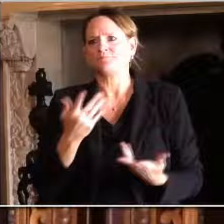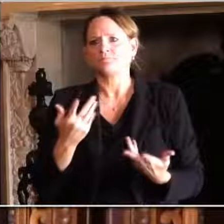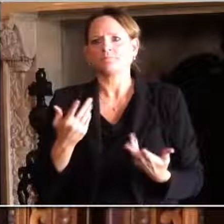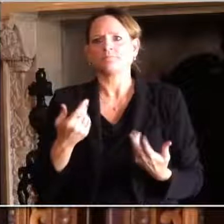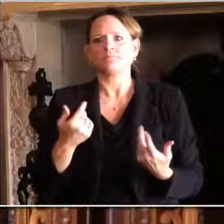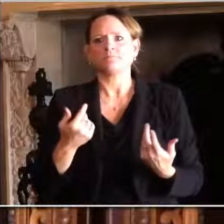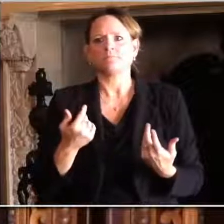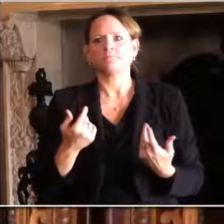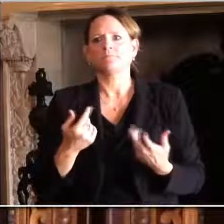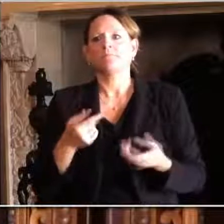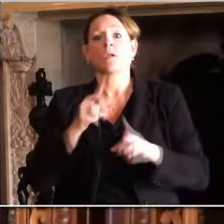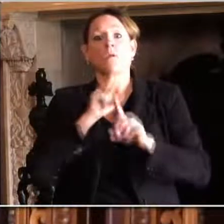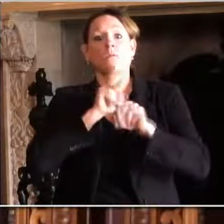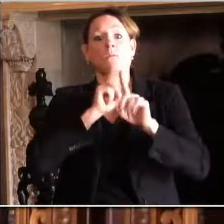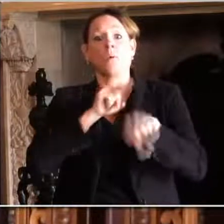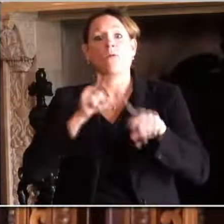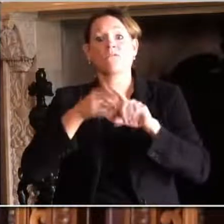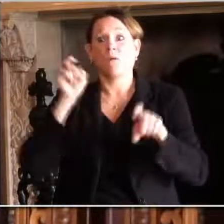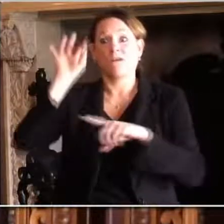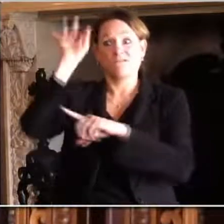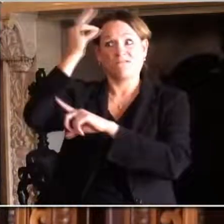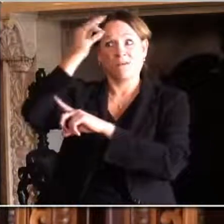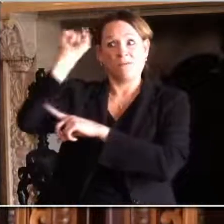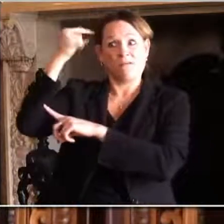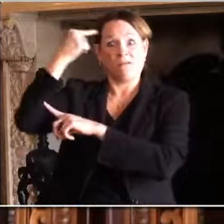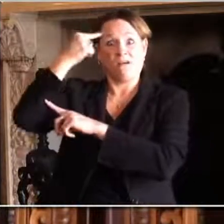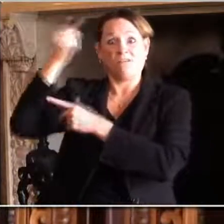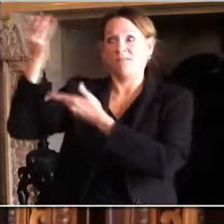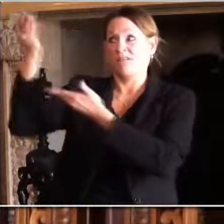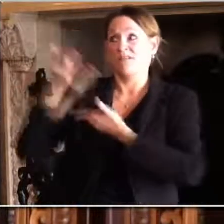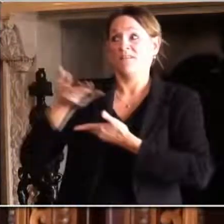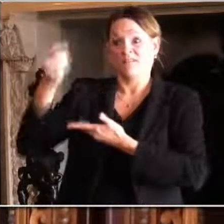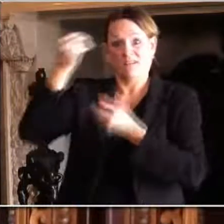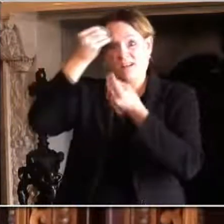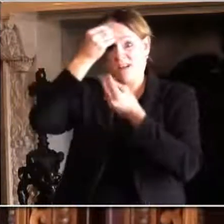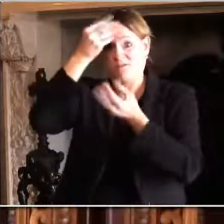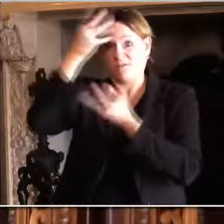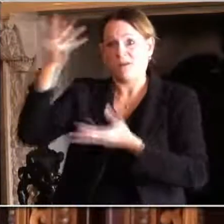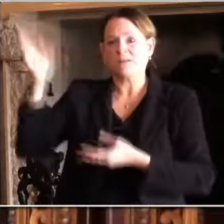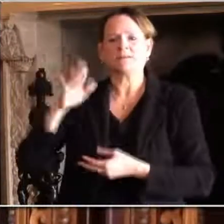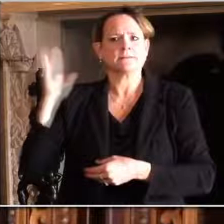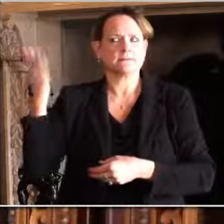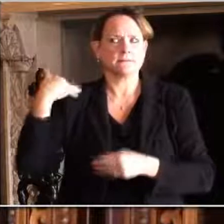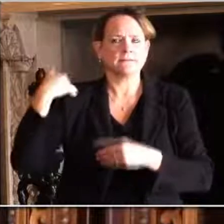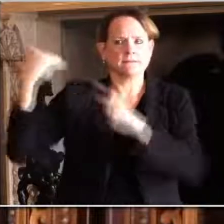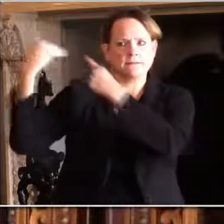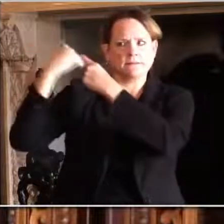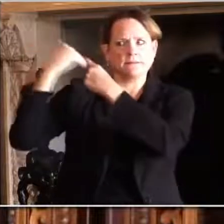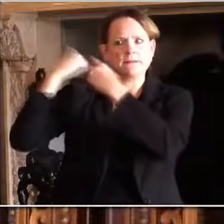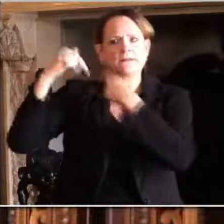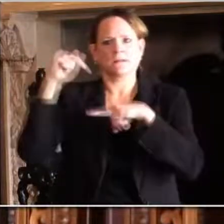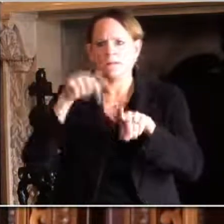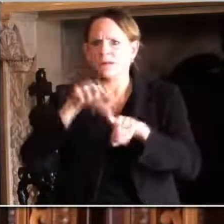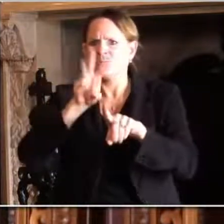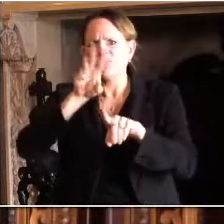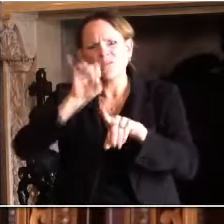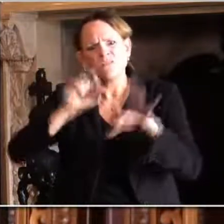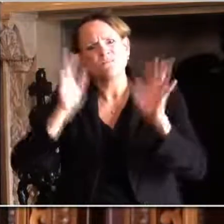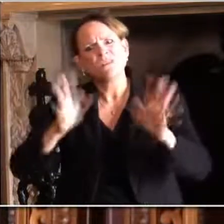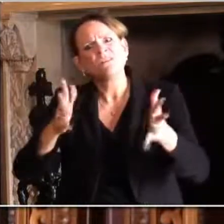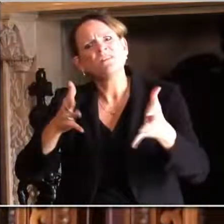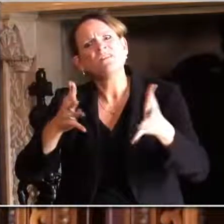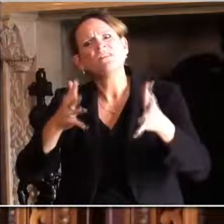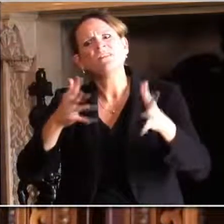reporting from the federal government in terms of urging states like Wisconsin who are in similar situations to take more aggressive action. So we're in a